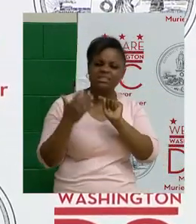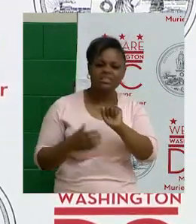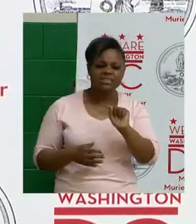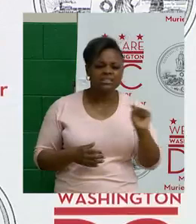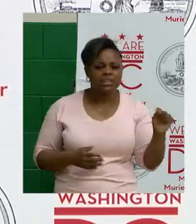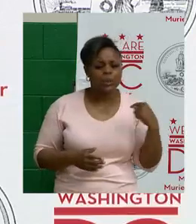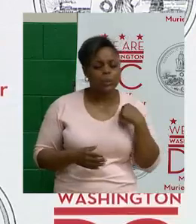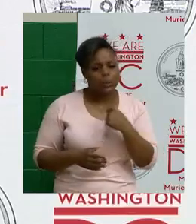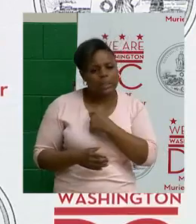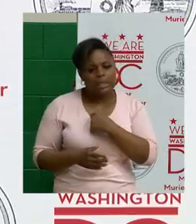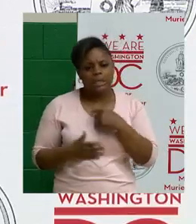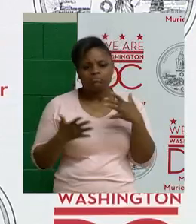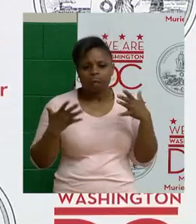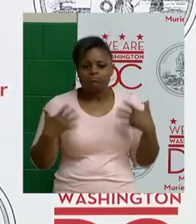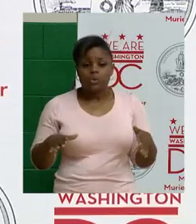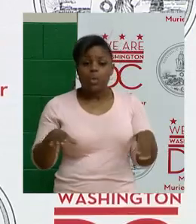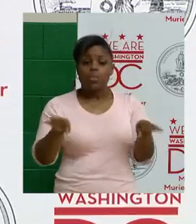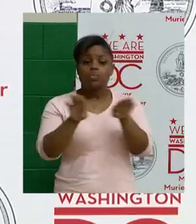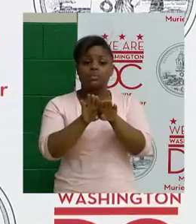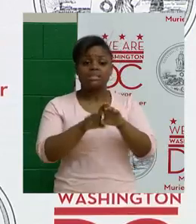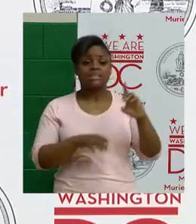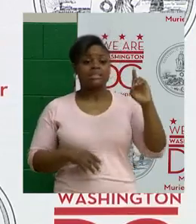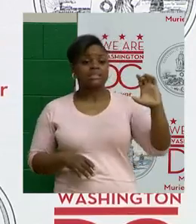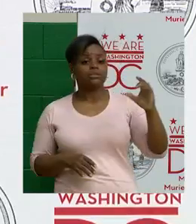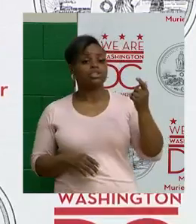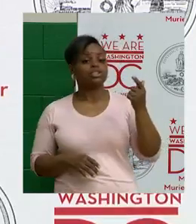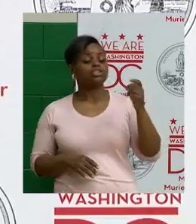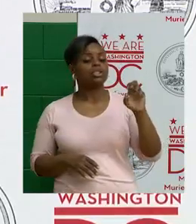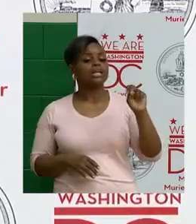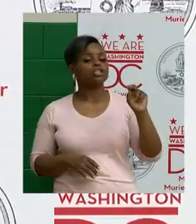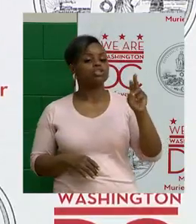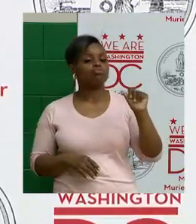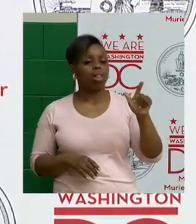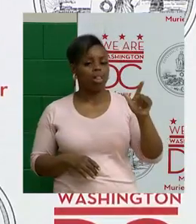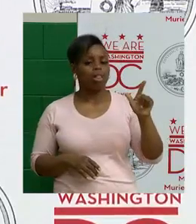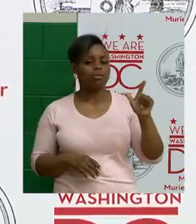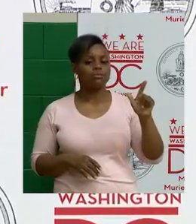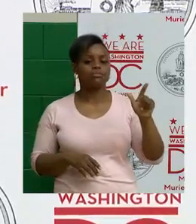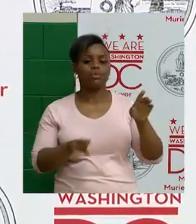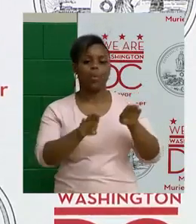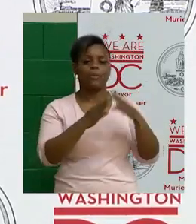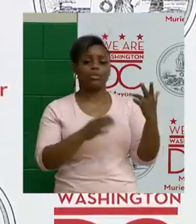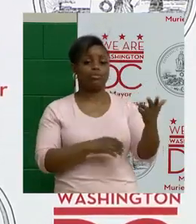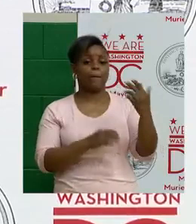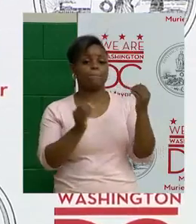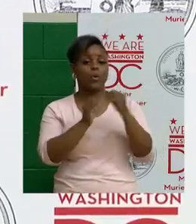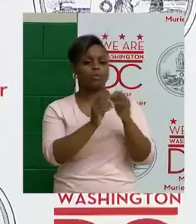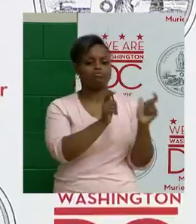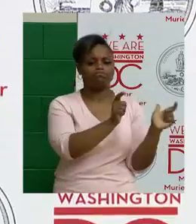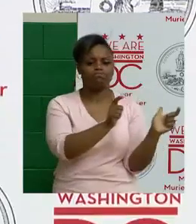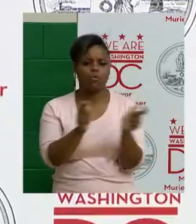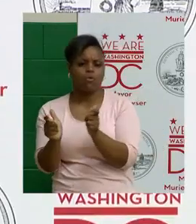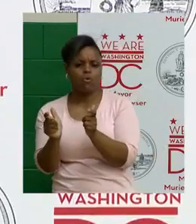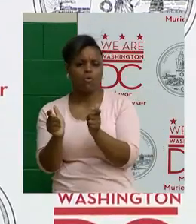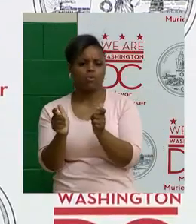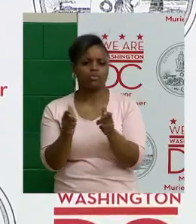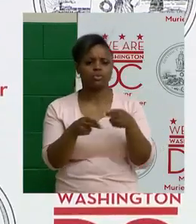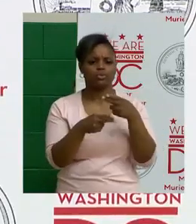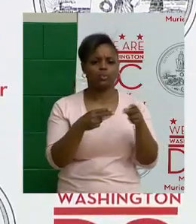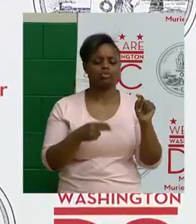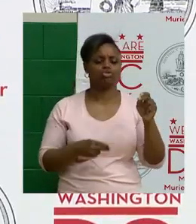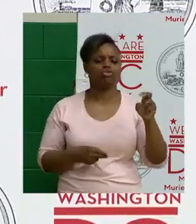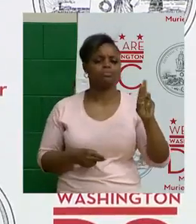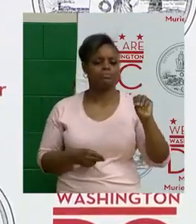to close DC General, open three smaller, more service-oriented short-term housing